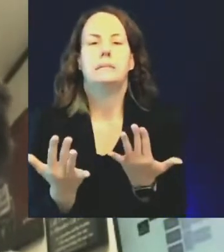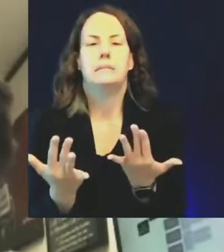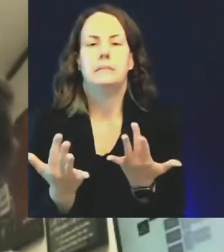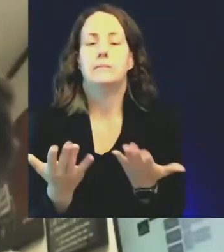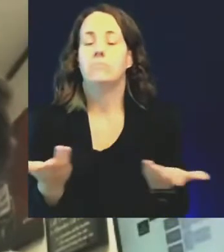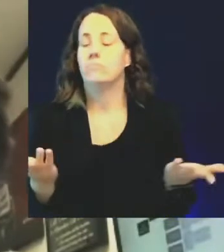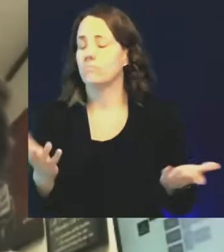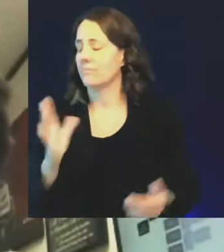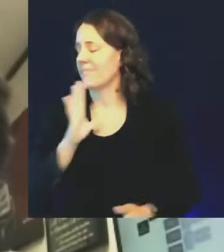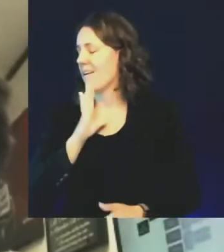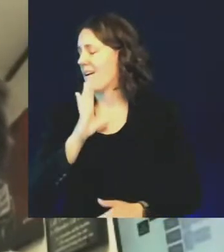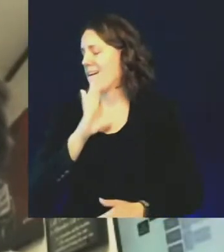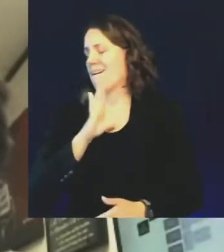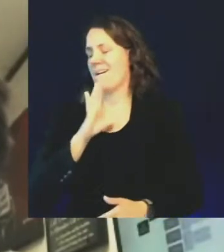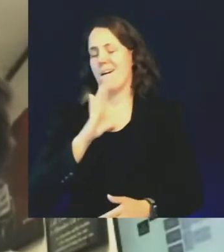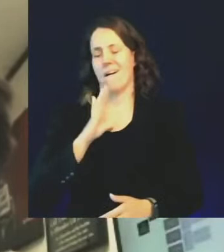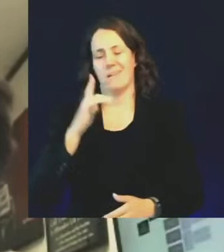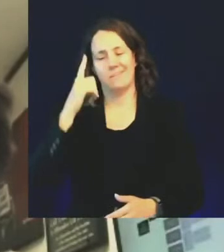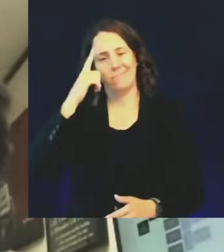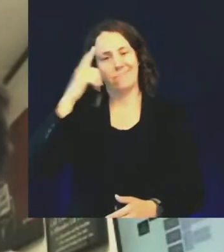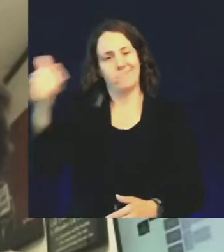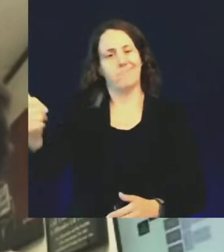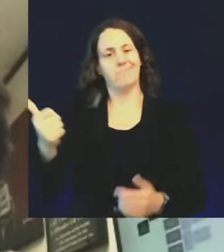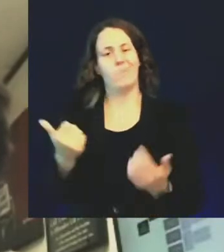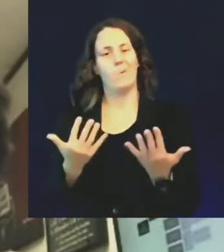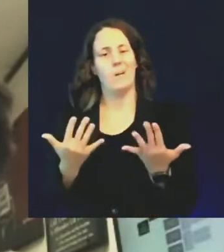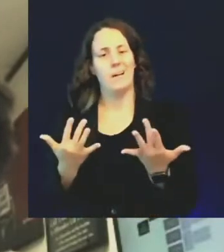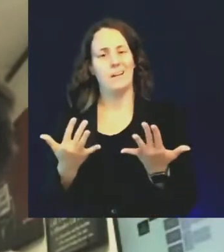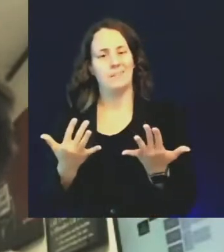to really support and